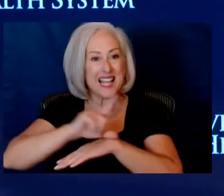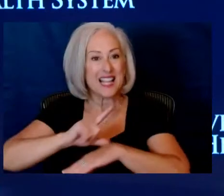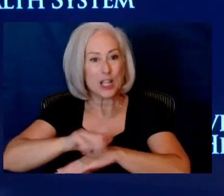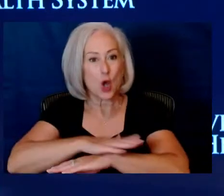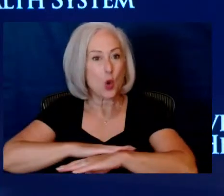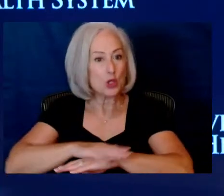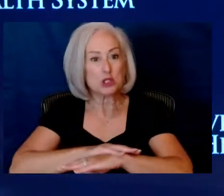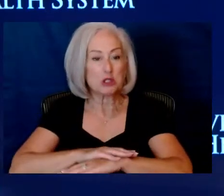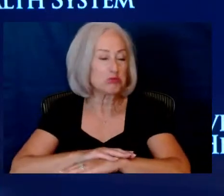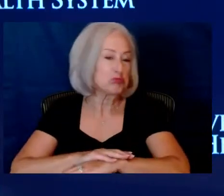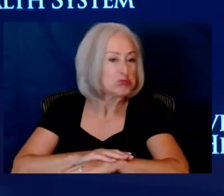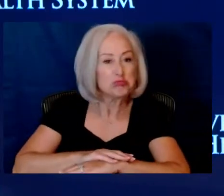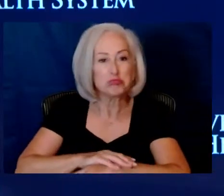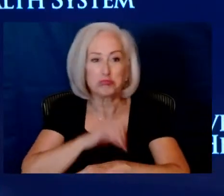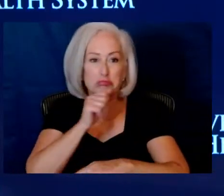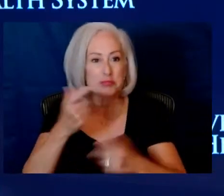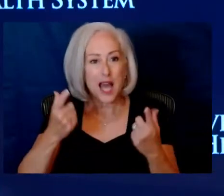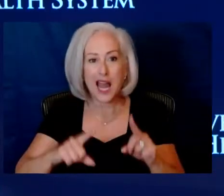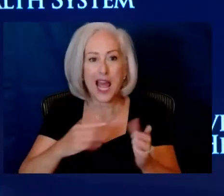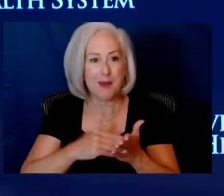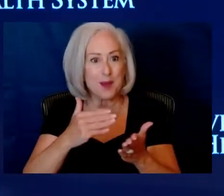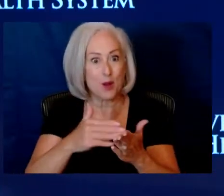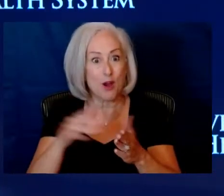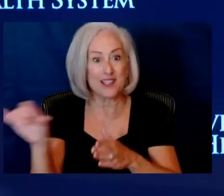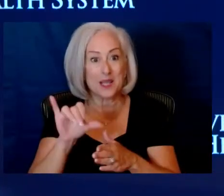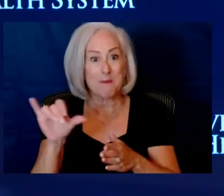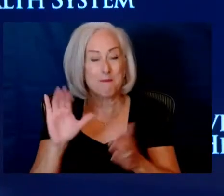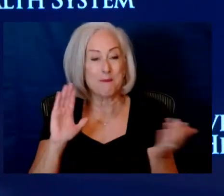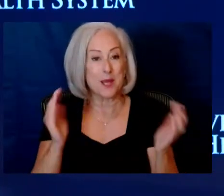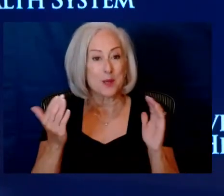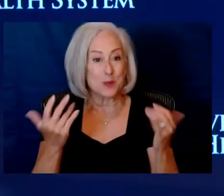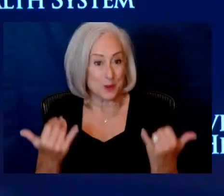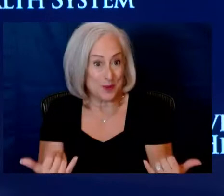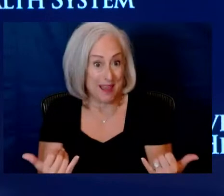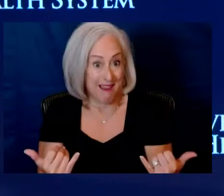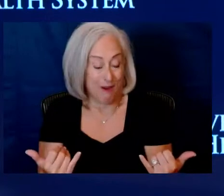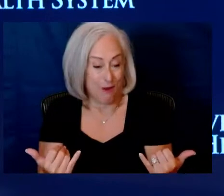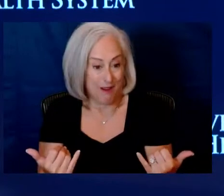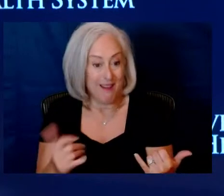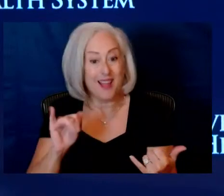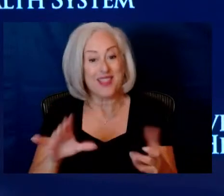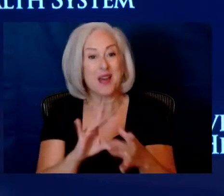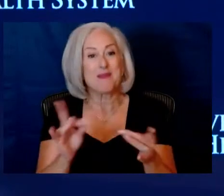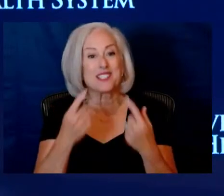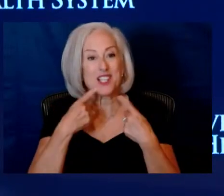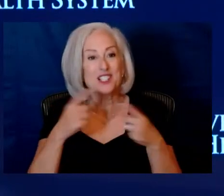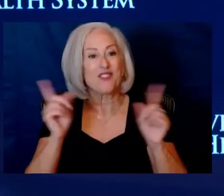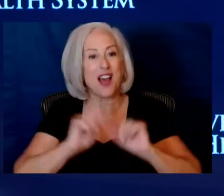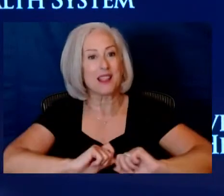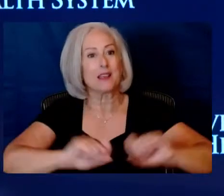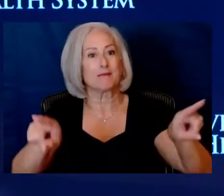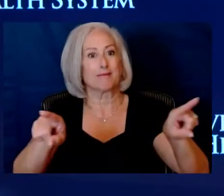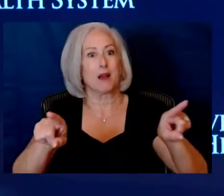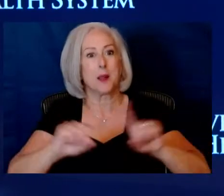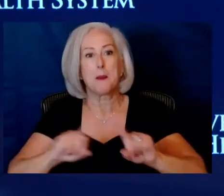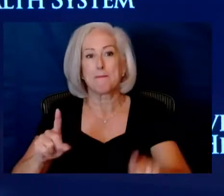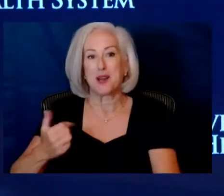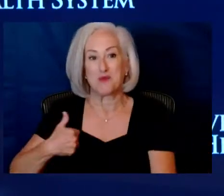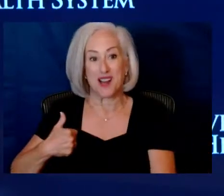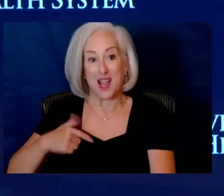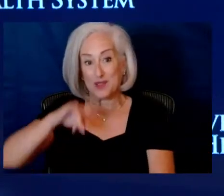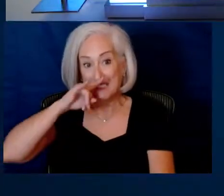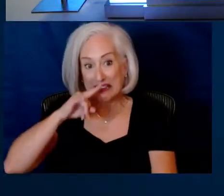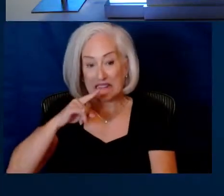as frequently as it is now, and I think that messaging has gotten out, but certainly as a child had a lot of sunburns as well.